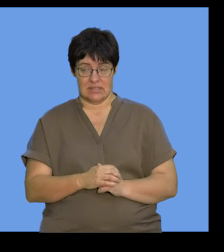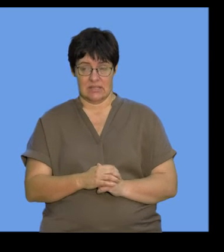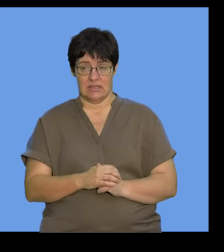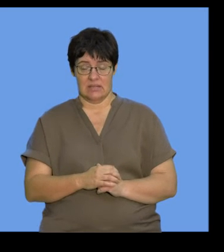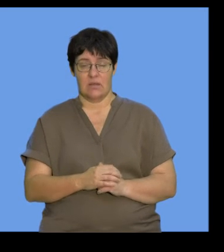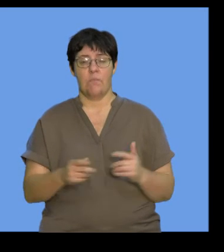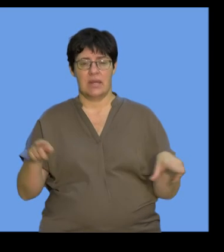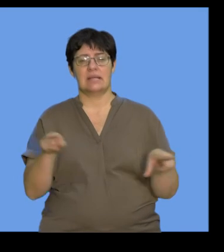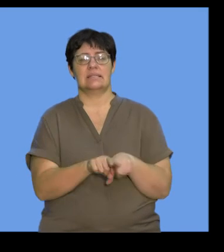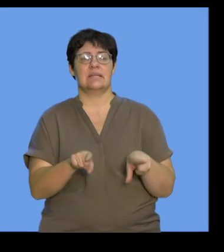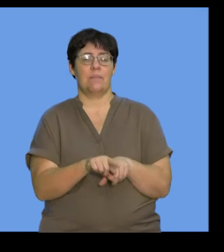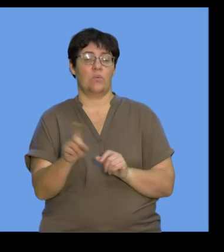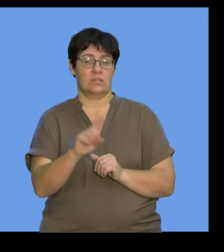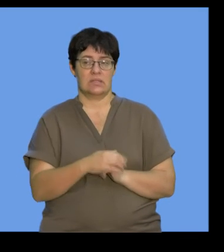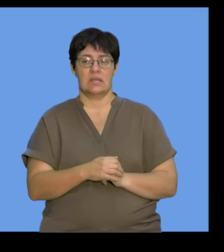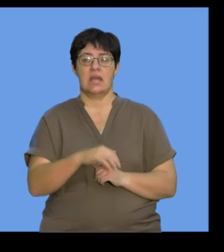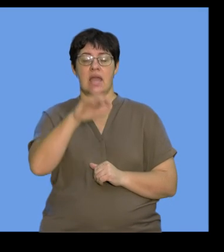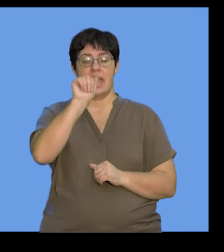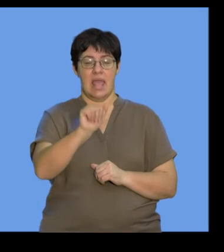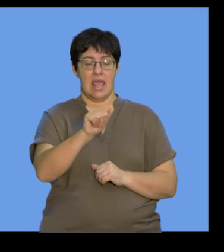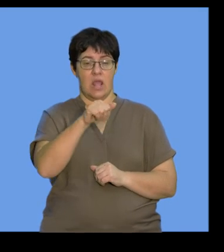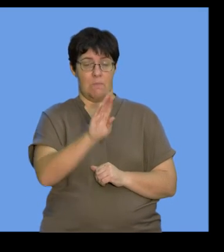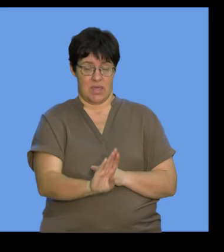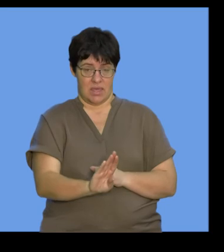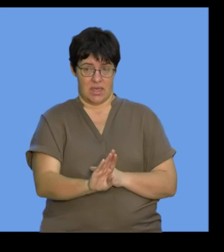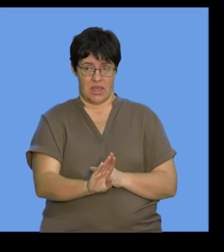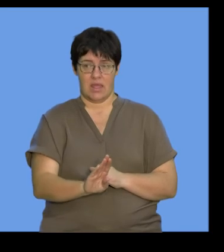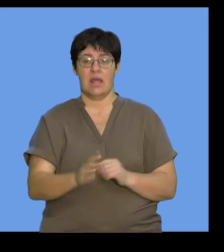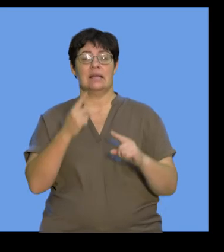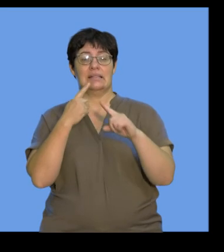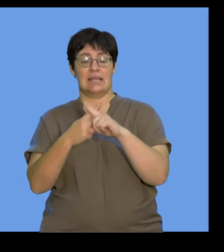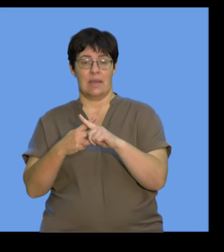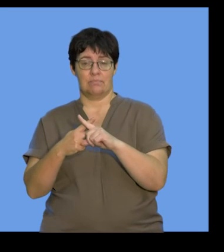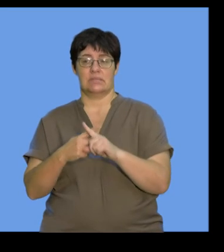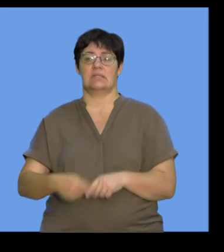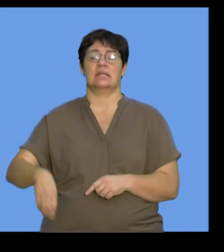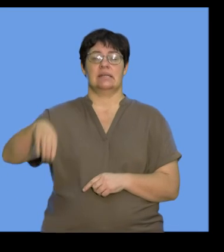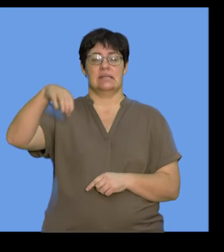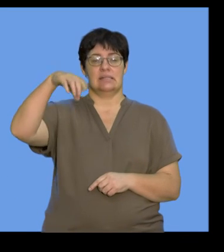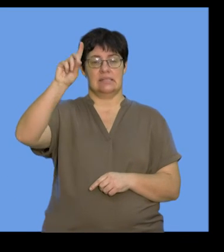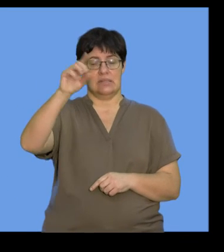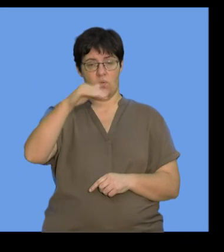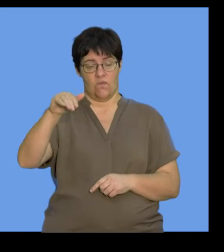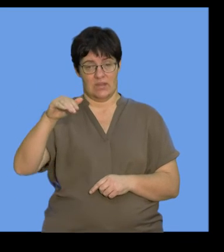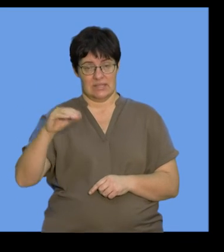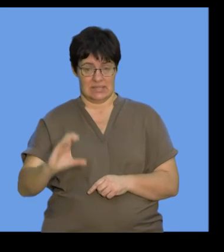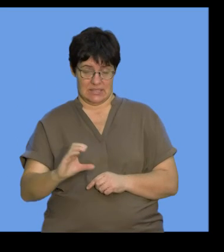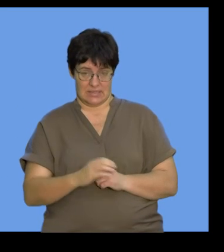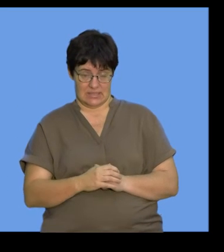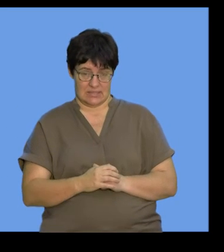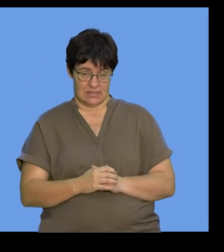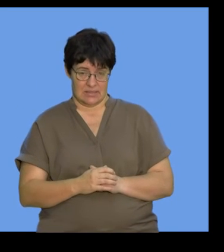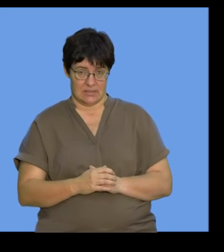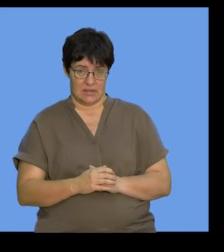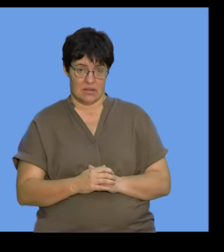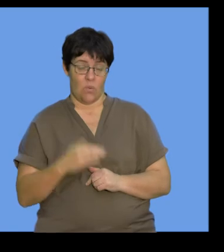is going to be the same as a over b multiplied by d over c.